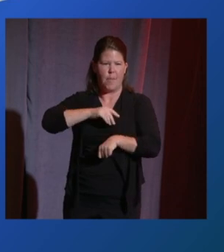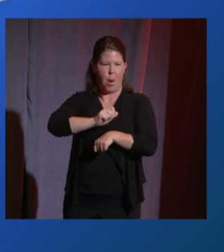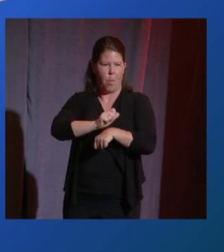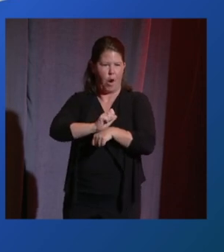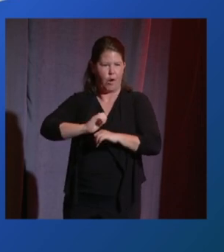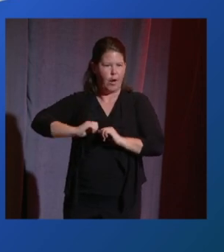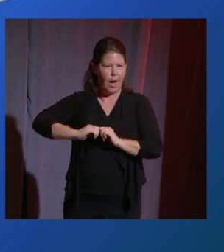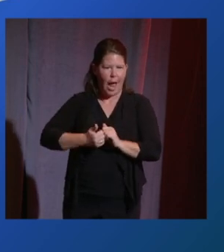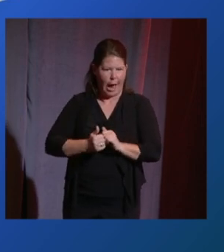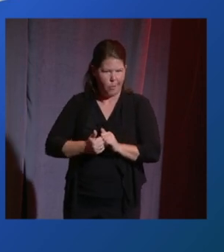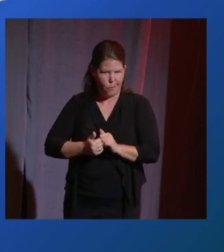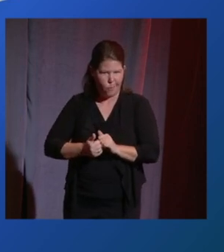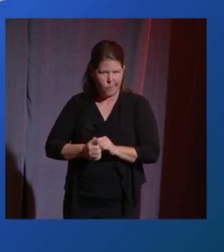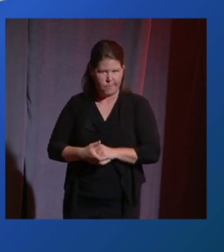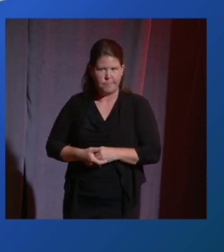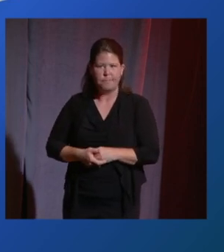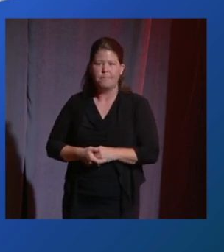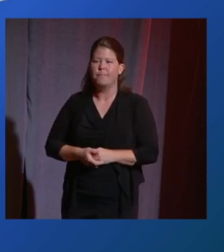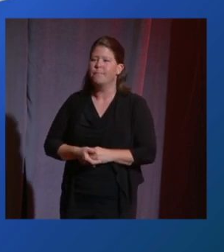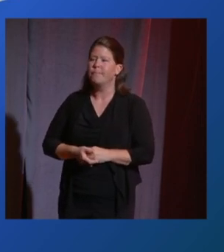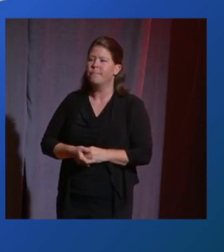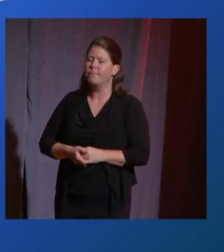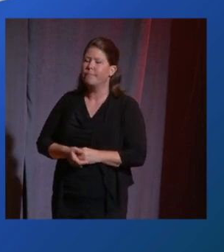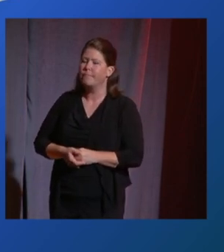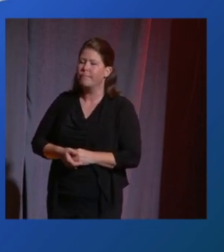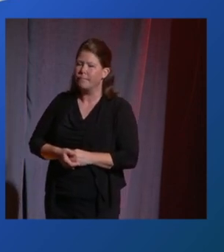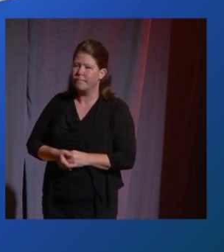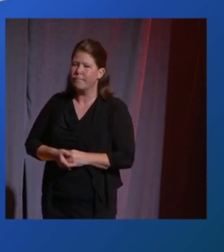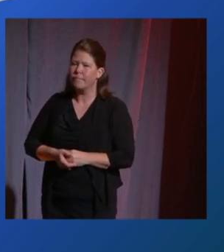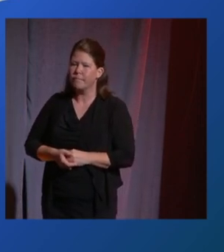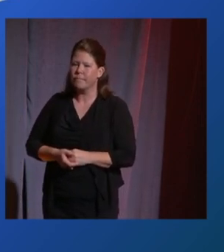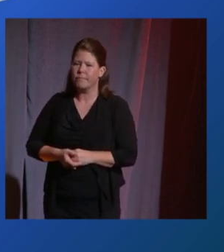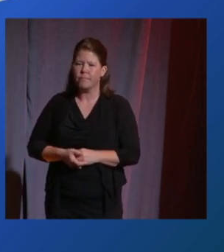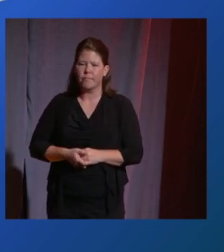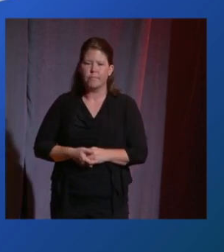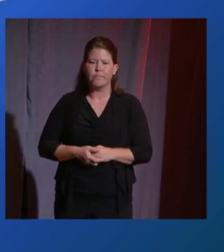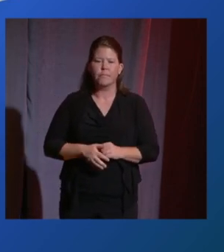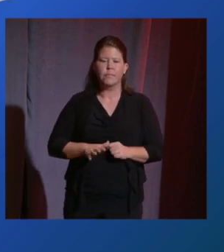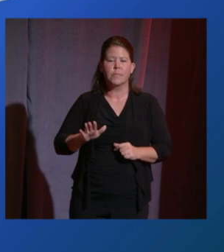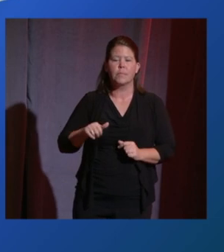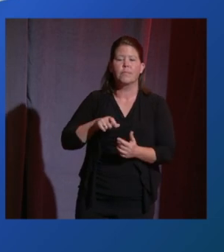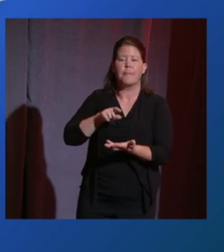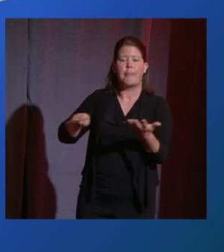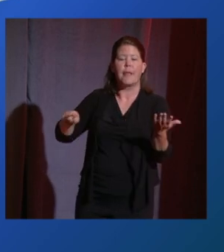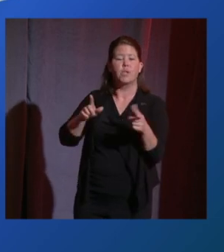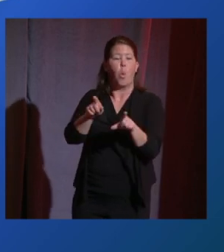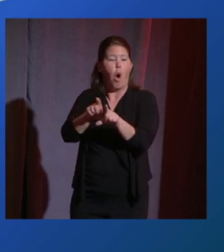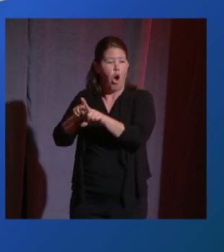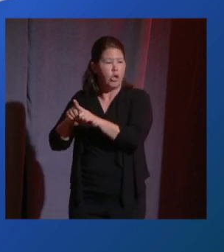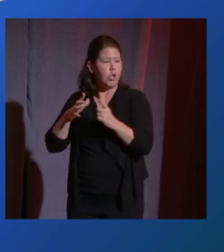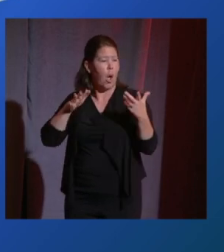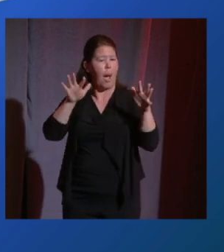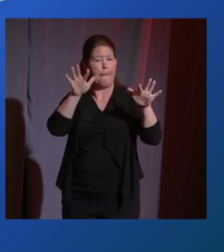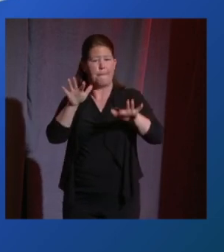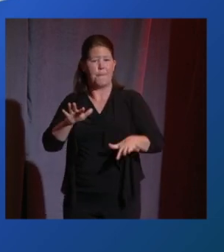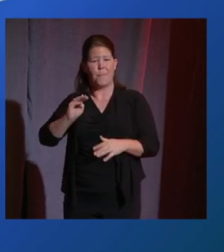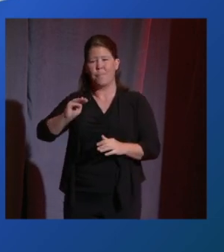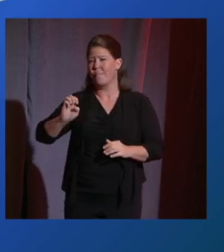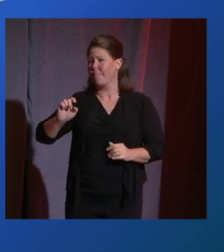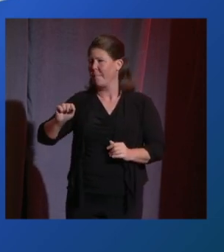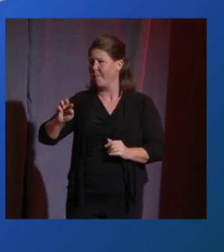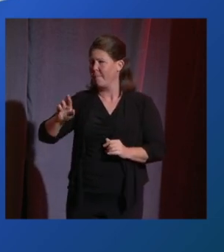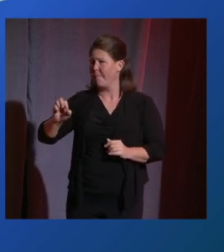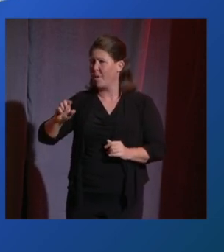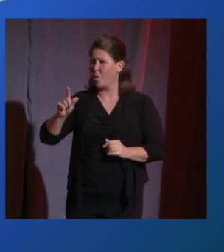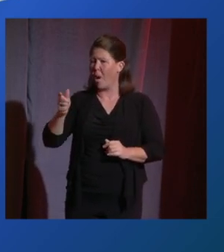meteorology uh weather models have gotten so Advanced but they're not taking away your your forecaster job they still ingest